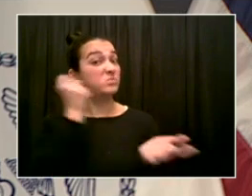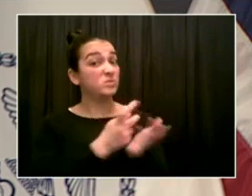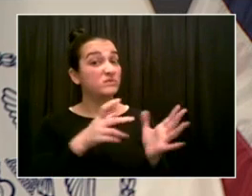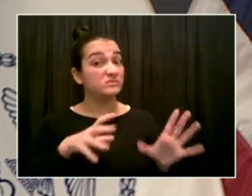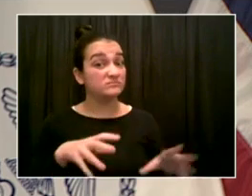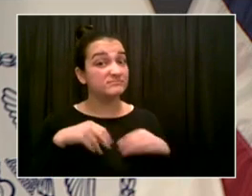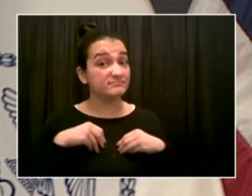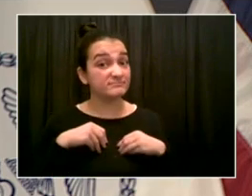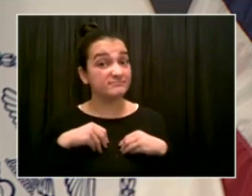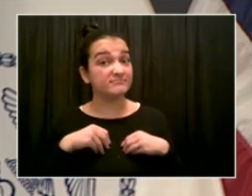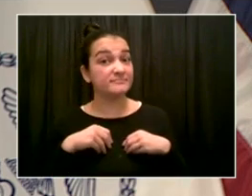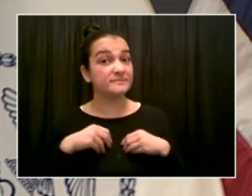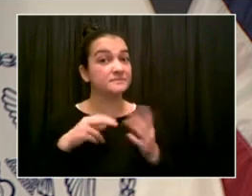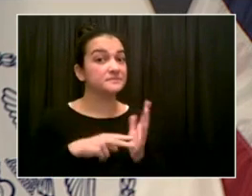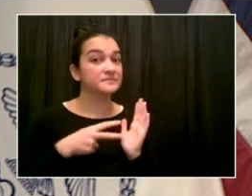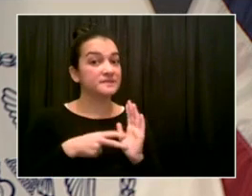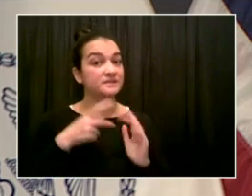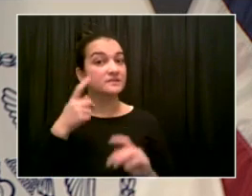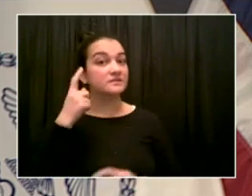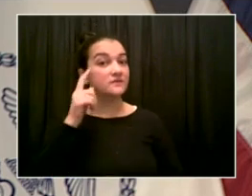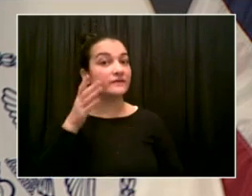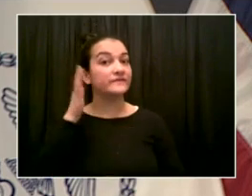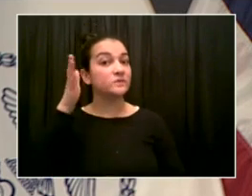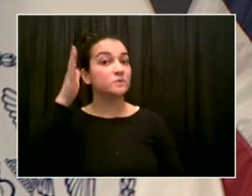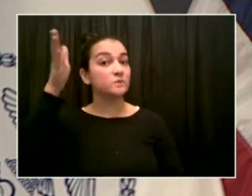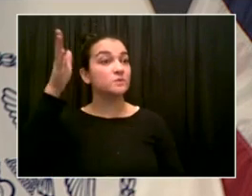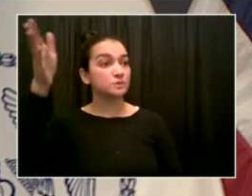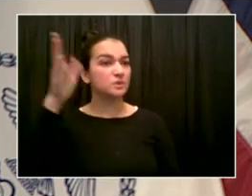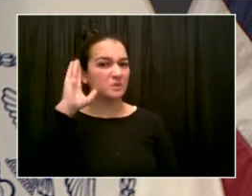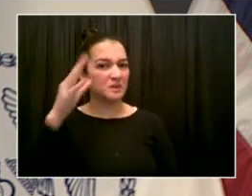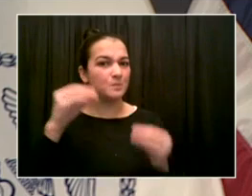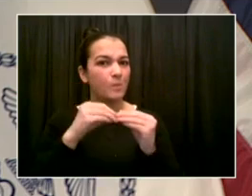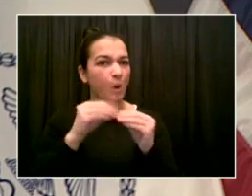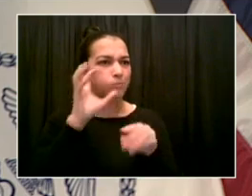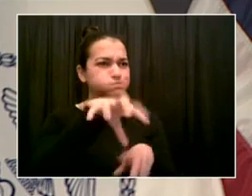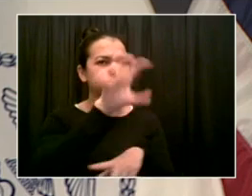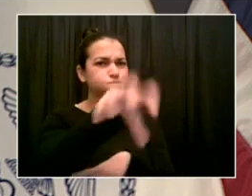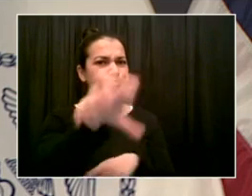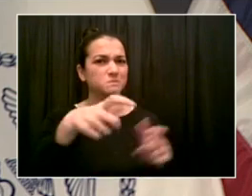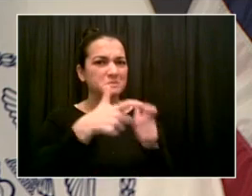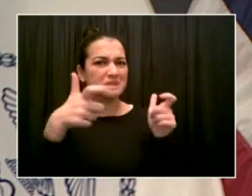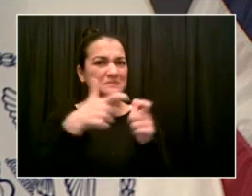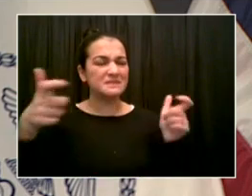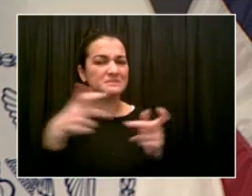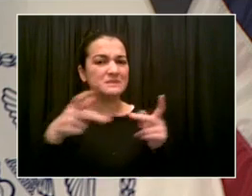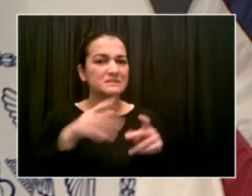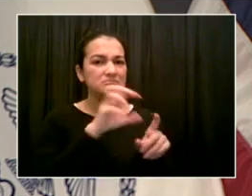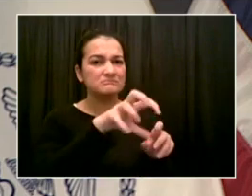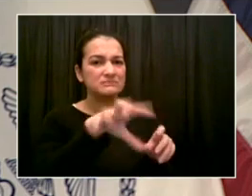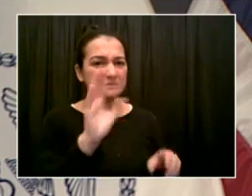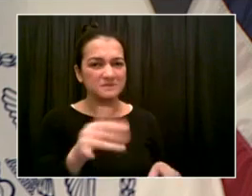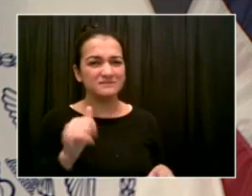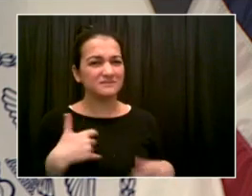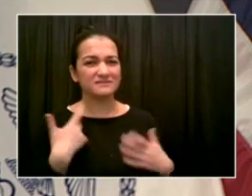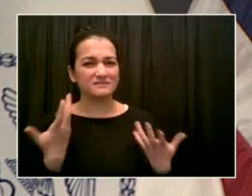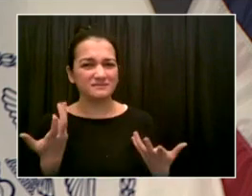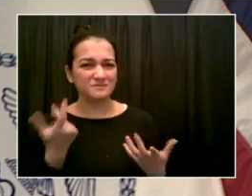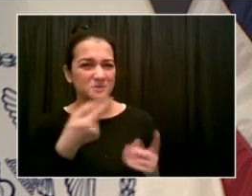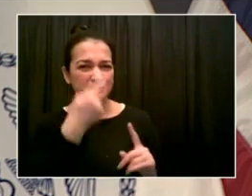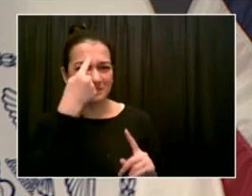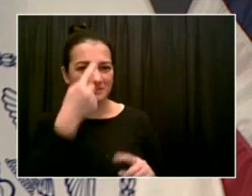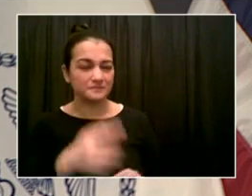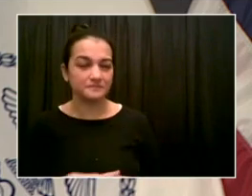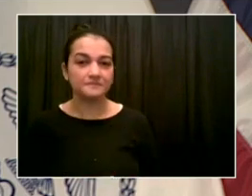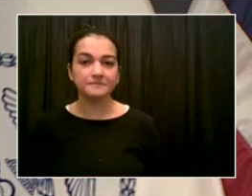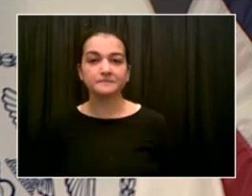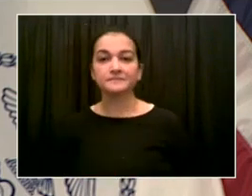project. I respect those who had real concerns, but I would just disagree given what's at stake here. First of all, it's